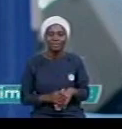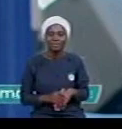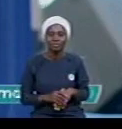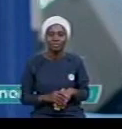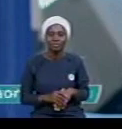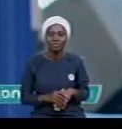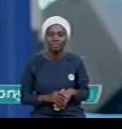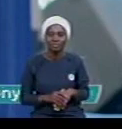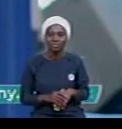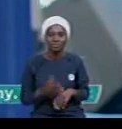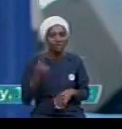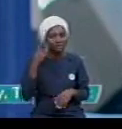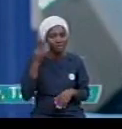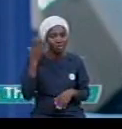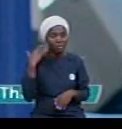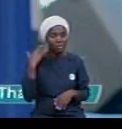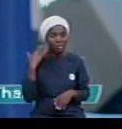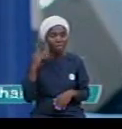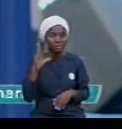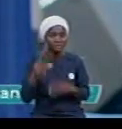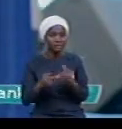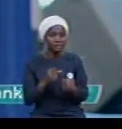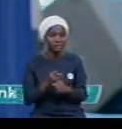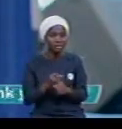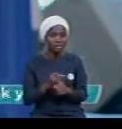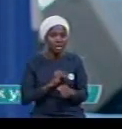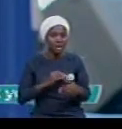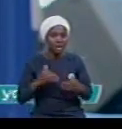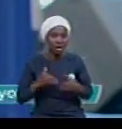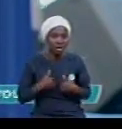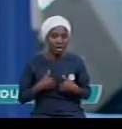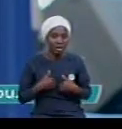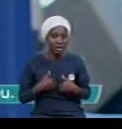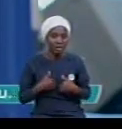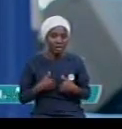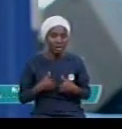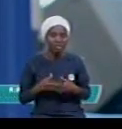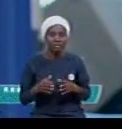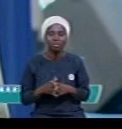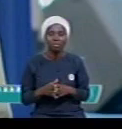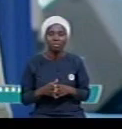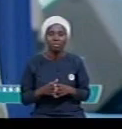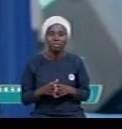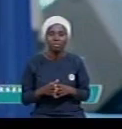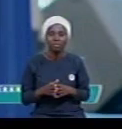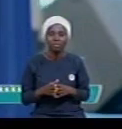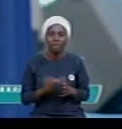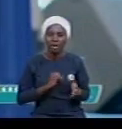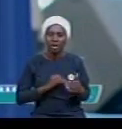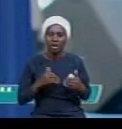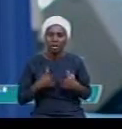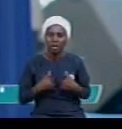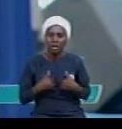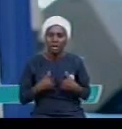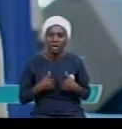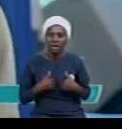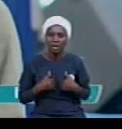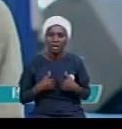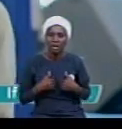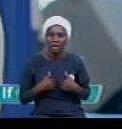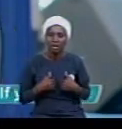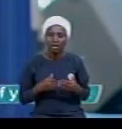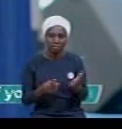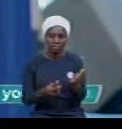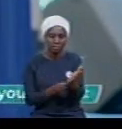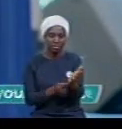for the past 3 years now, I had aquagenic pruritus, meaning I have a kind of skin disease. Whenever